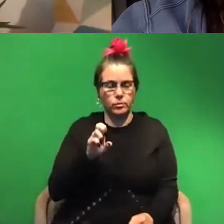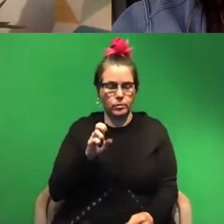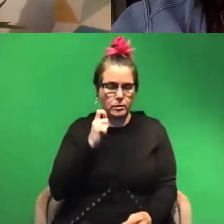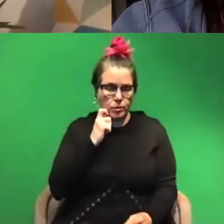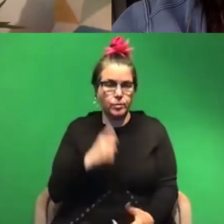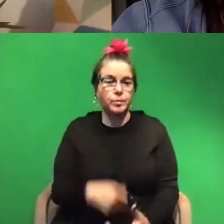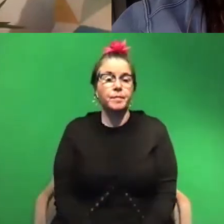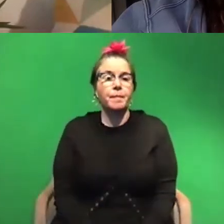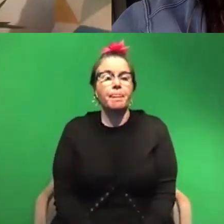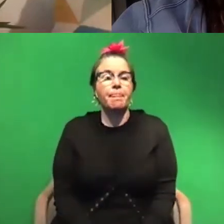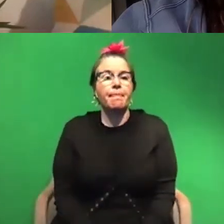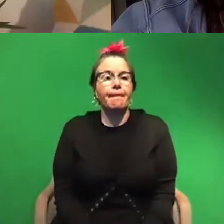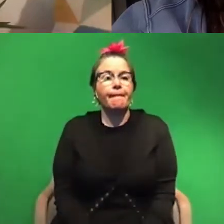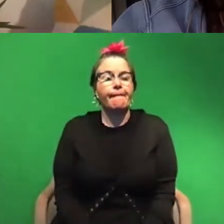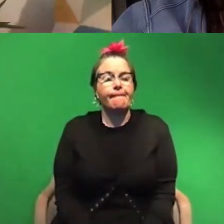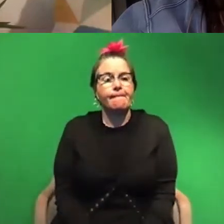I actually had a very